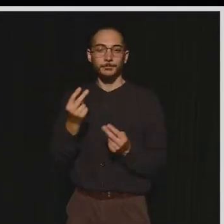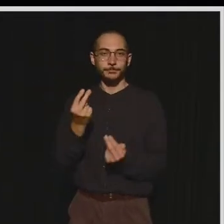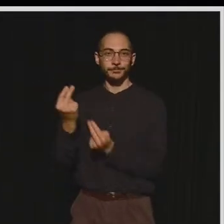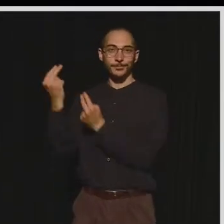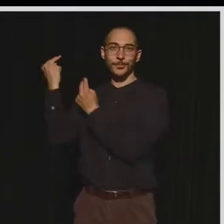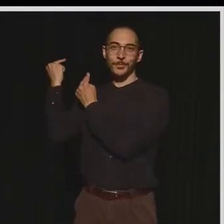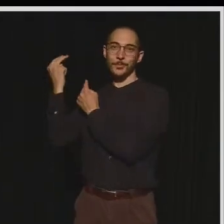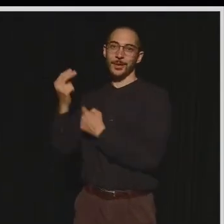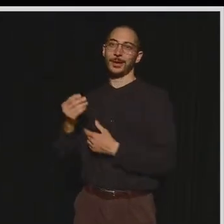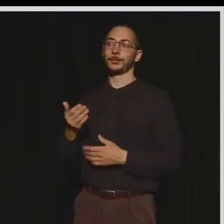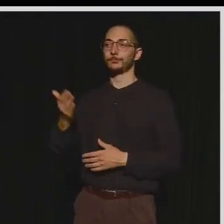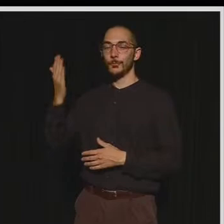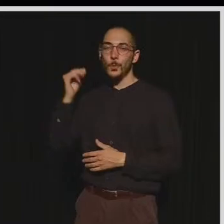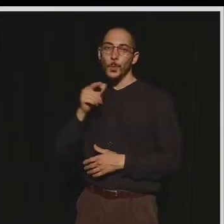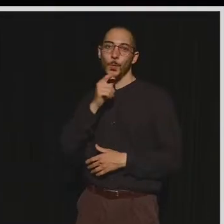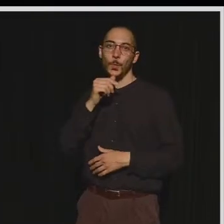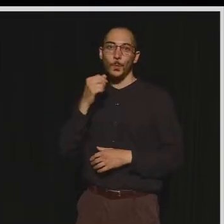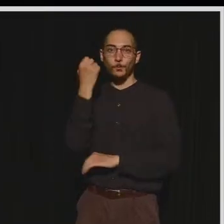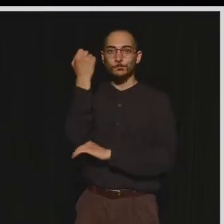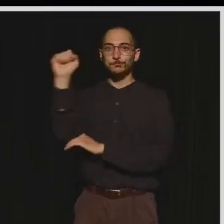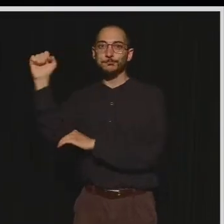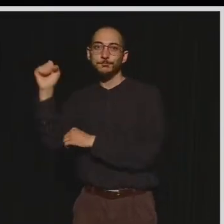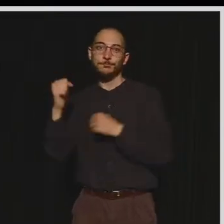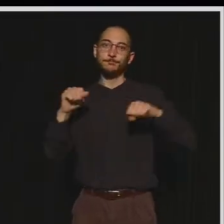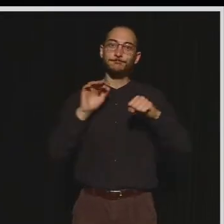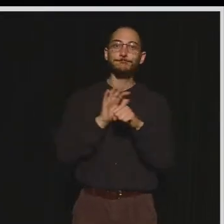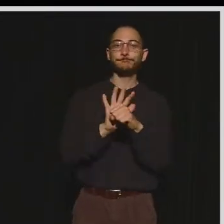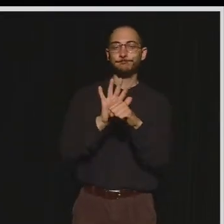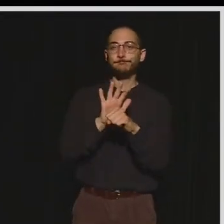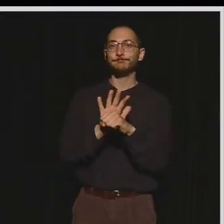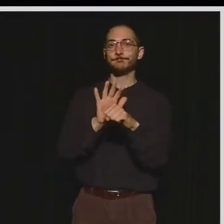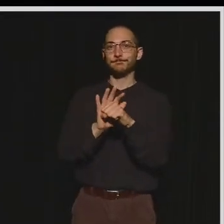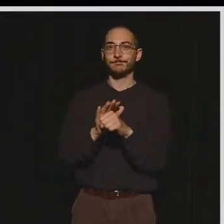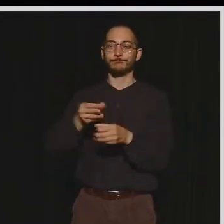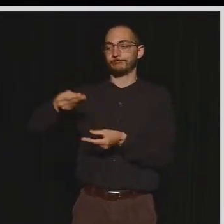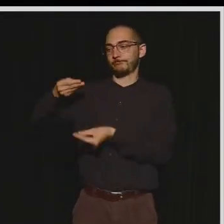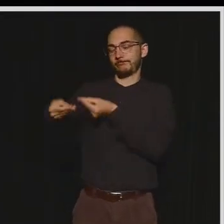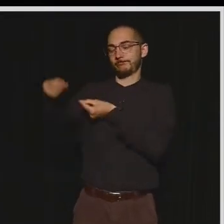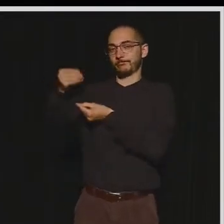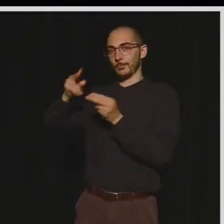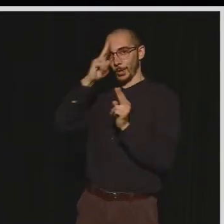still continuing to make the world safer and easier.